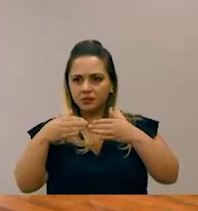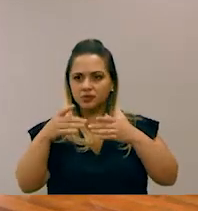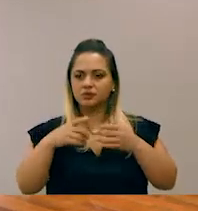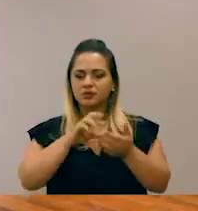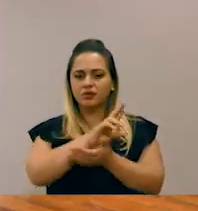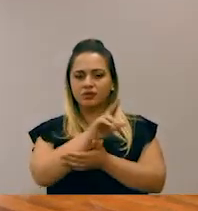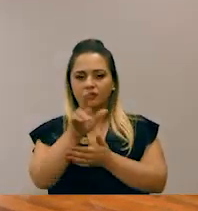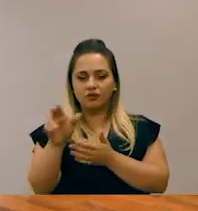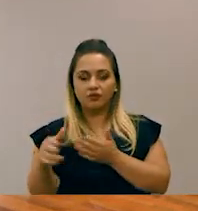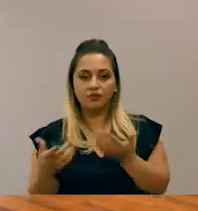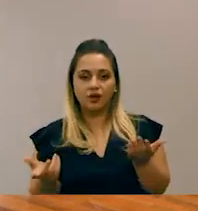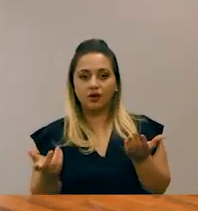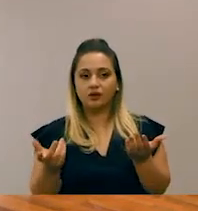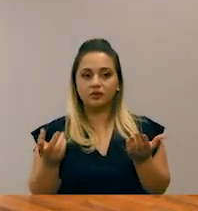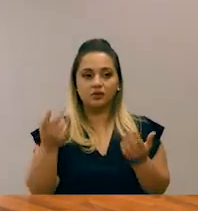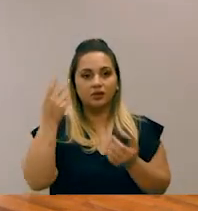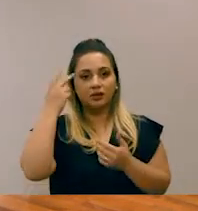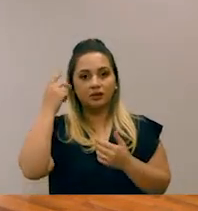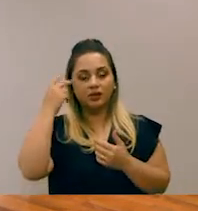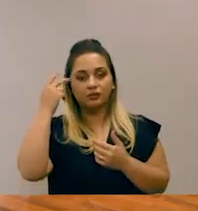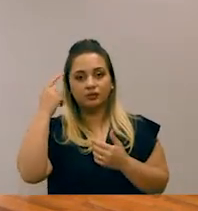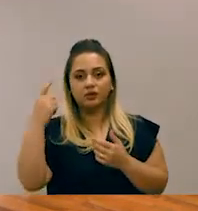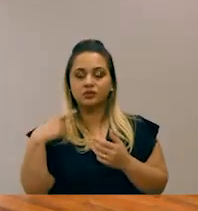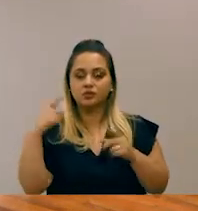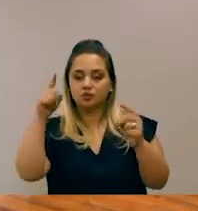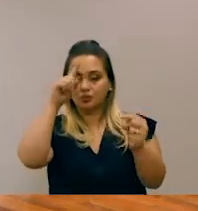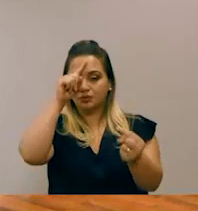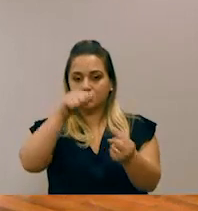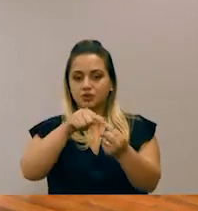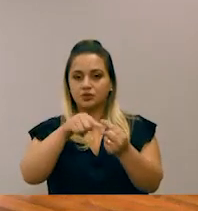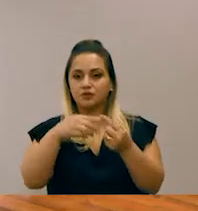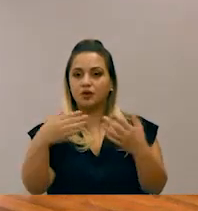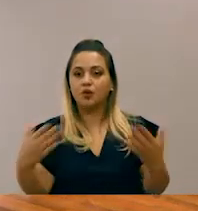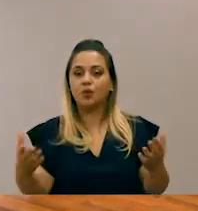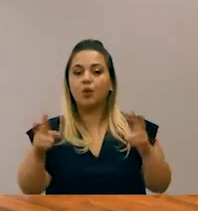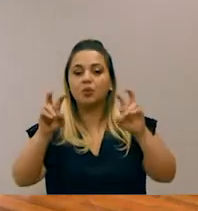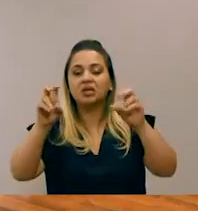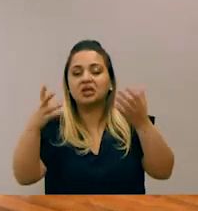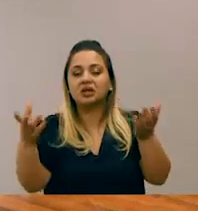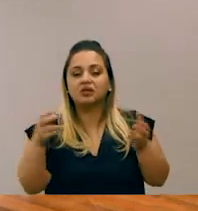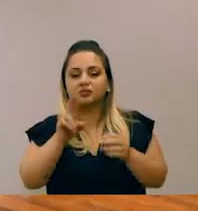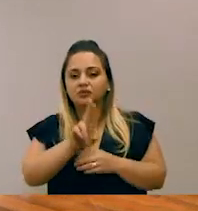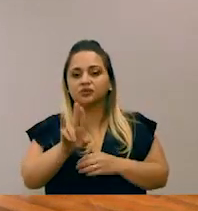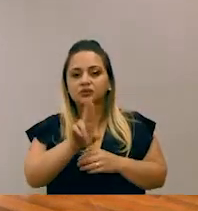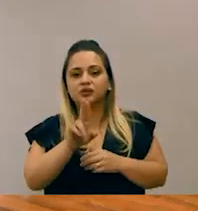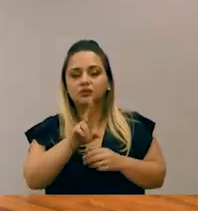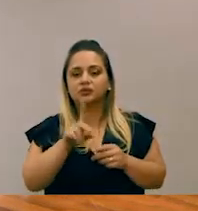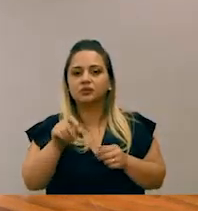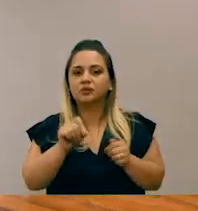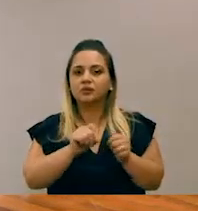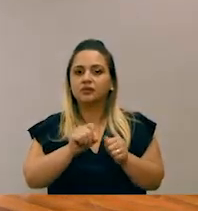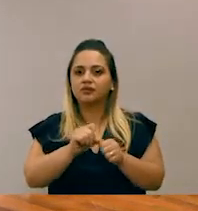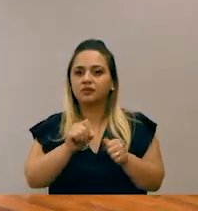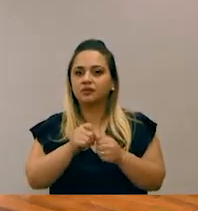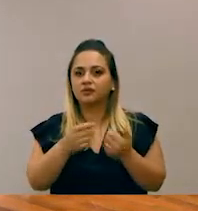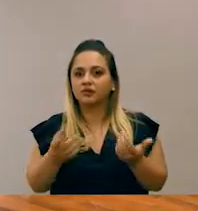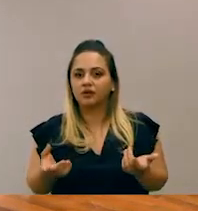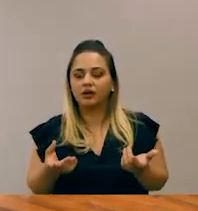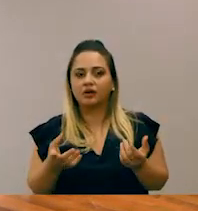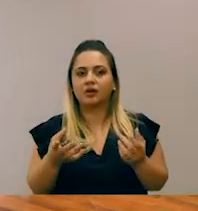it's possible for the petitions to have many natures and purposes. So what was the criteria that you used to